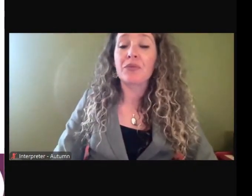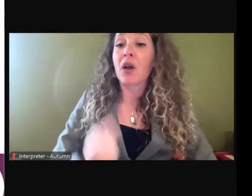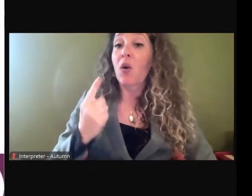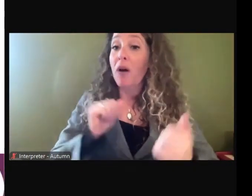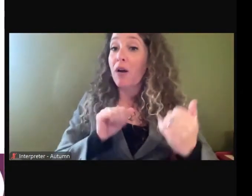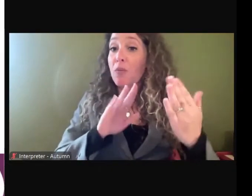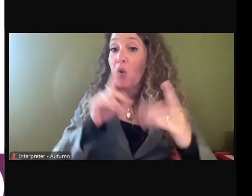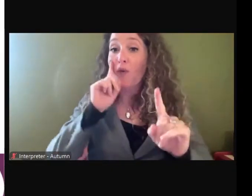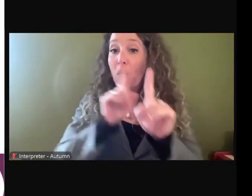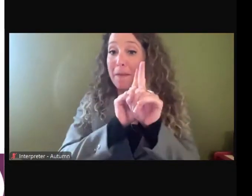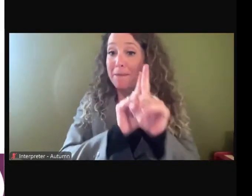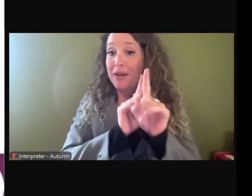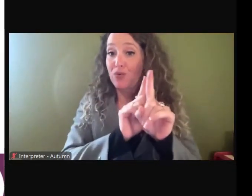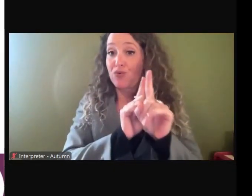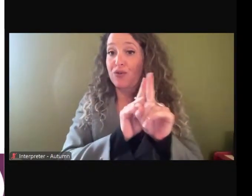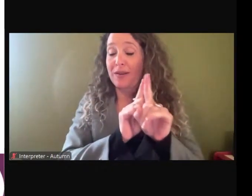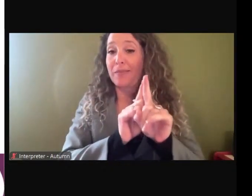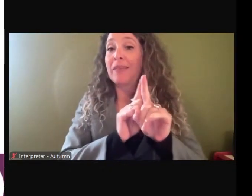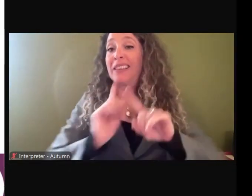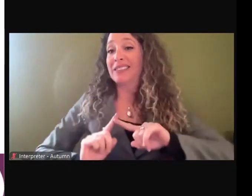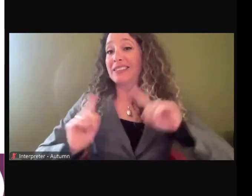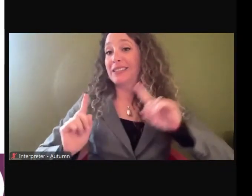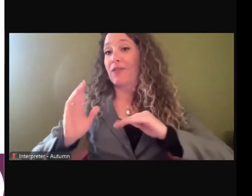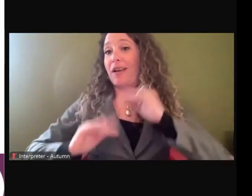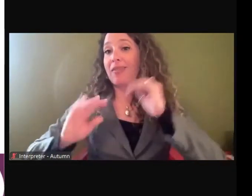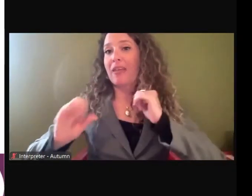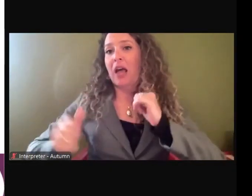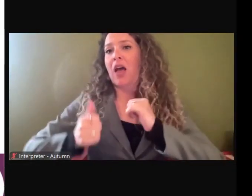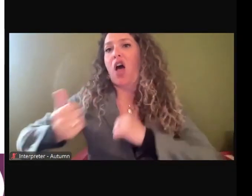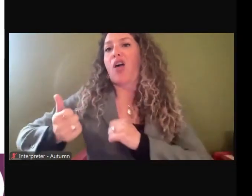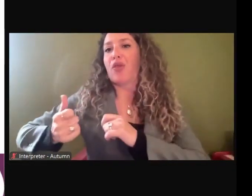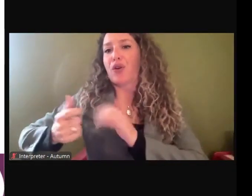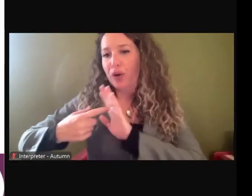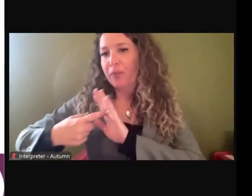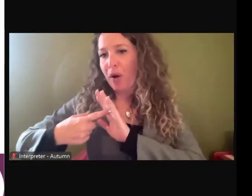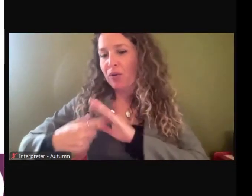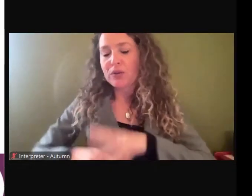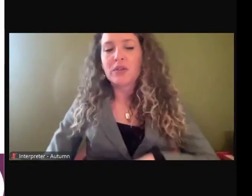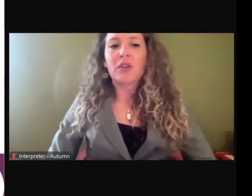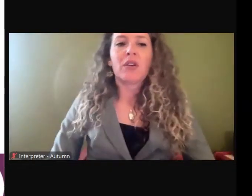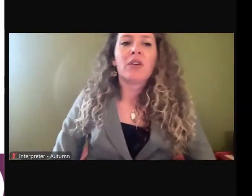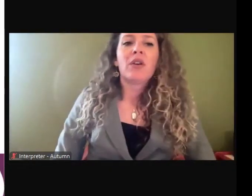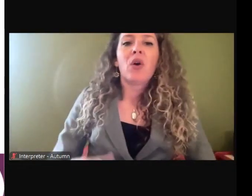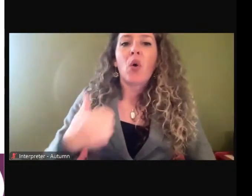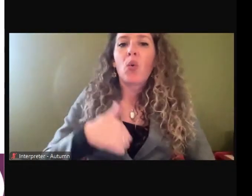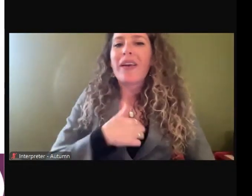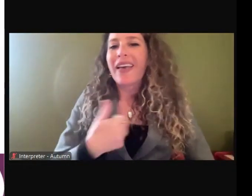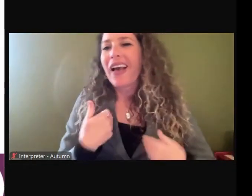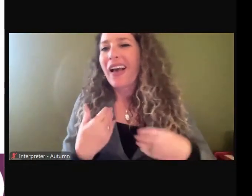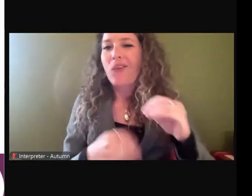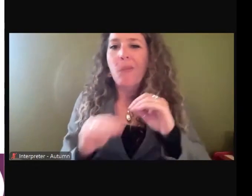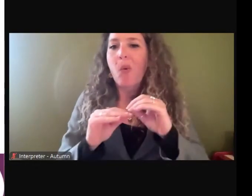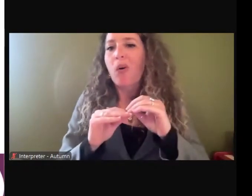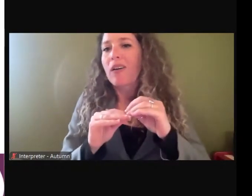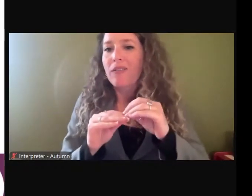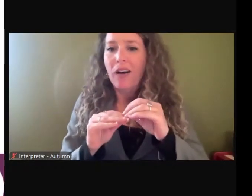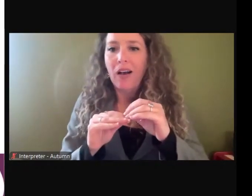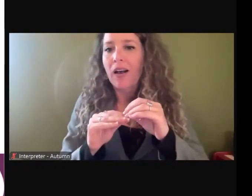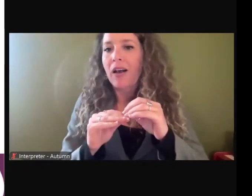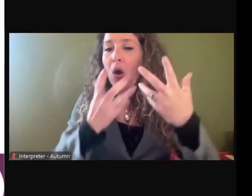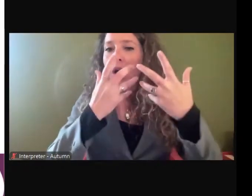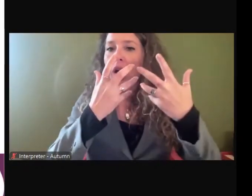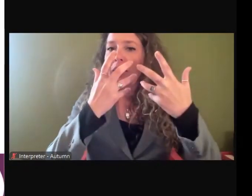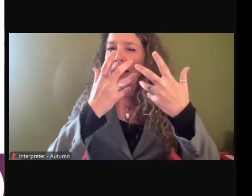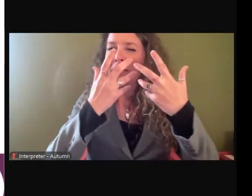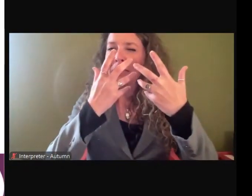to mentorship varies from a traditional hierarchical model is that we have more of an organic kind of network